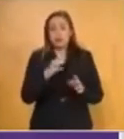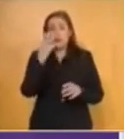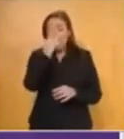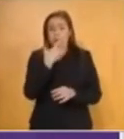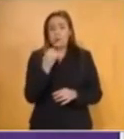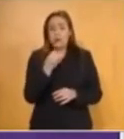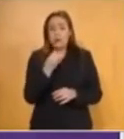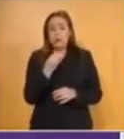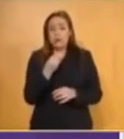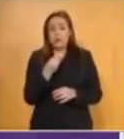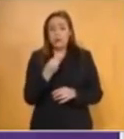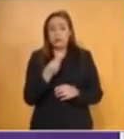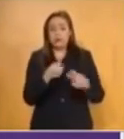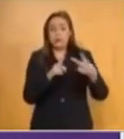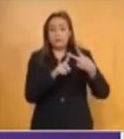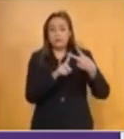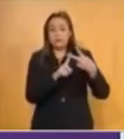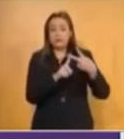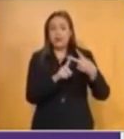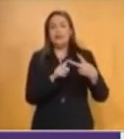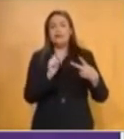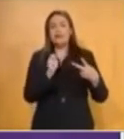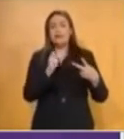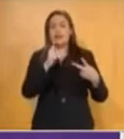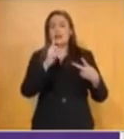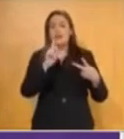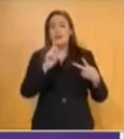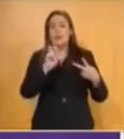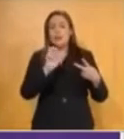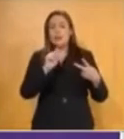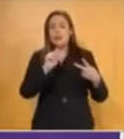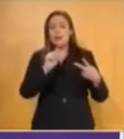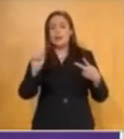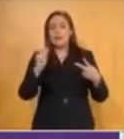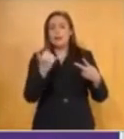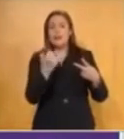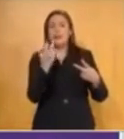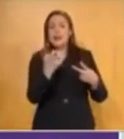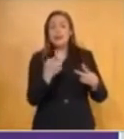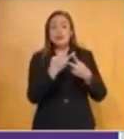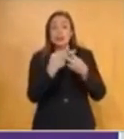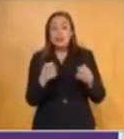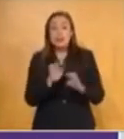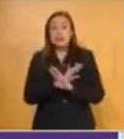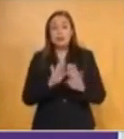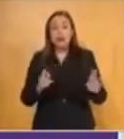know the answer? Well, pretty, it is only an adjective used